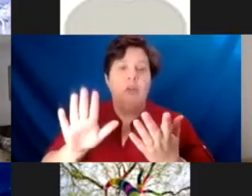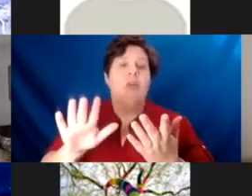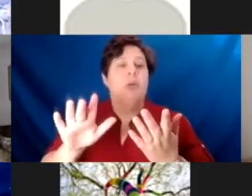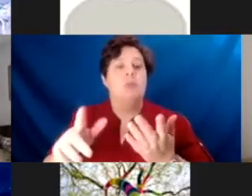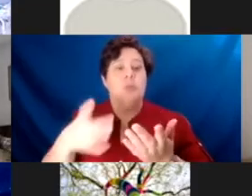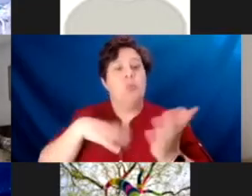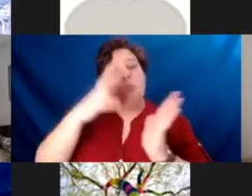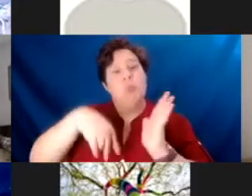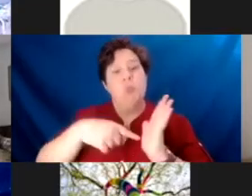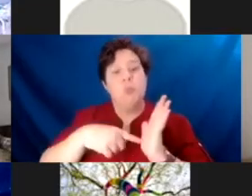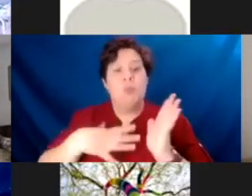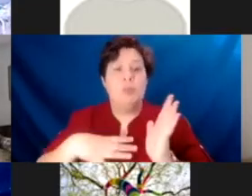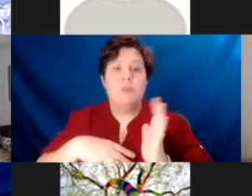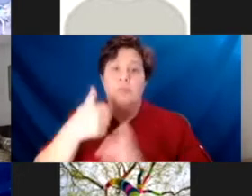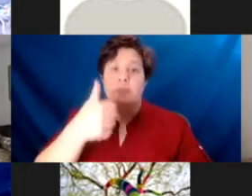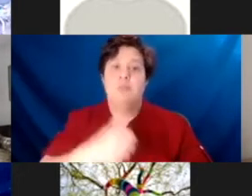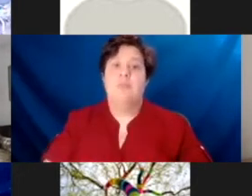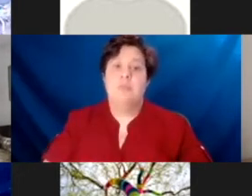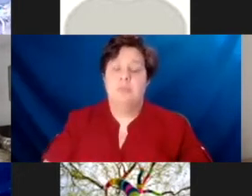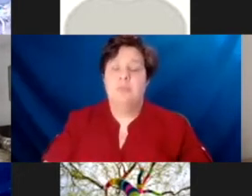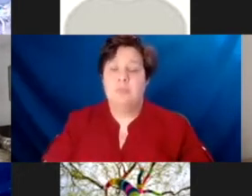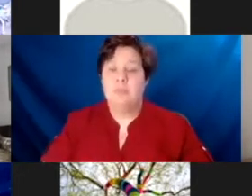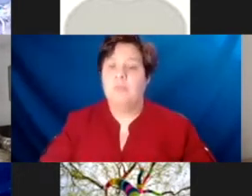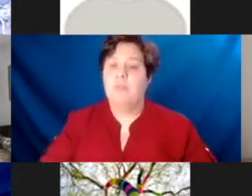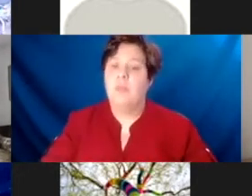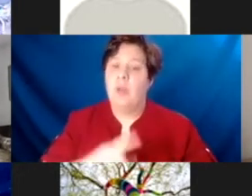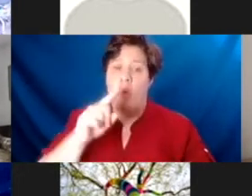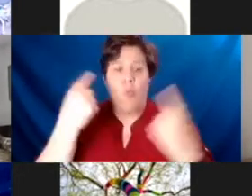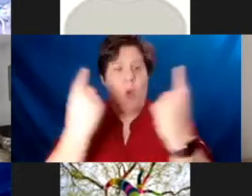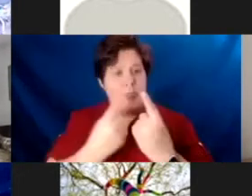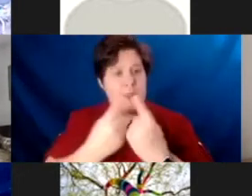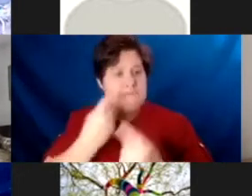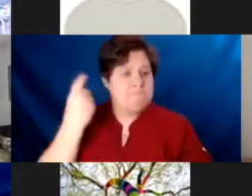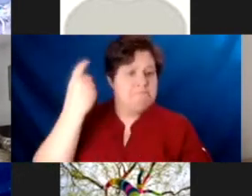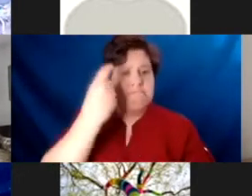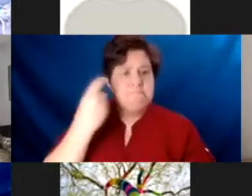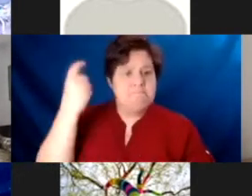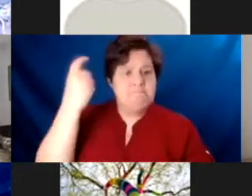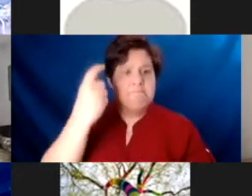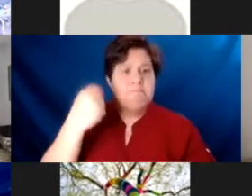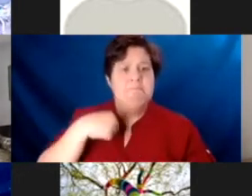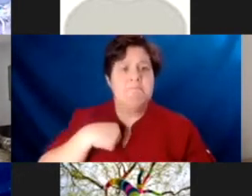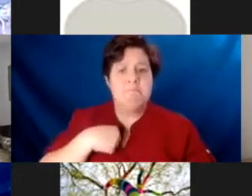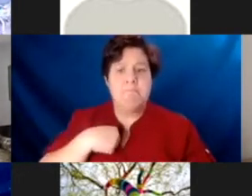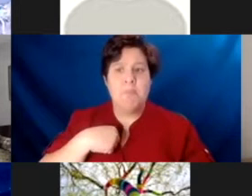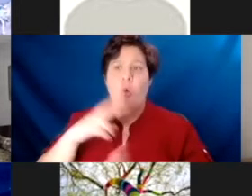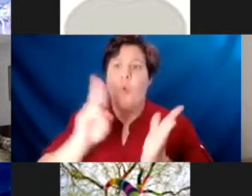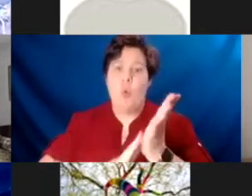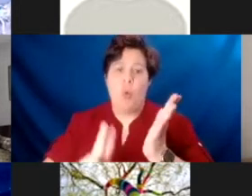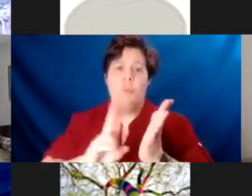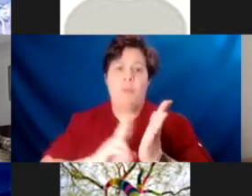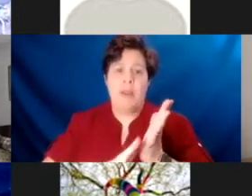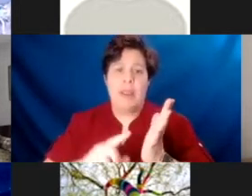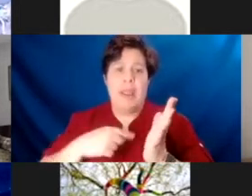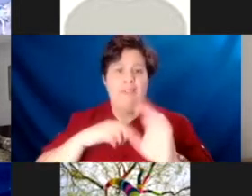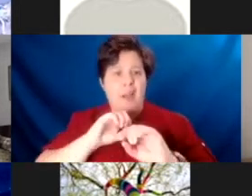out. Okay, great. And one other thing that I was wondering is, so I usually, if I'm kind of